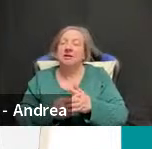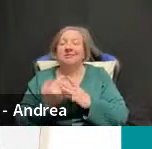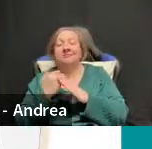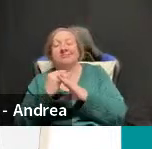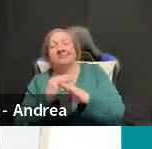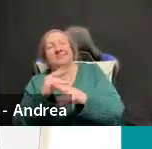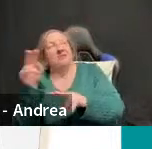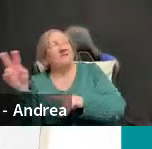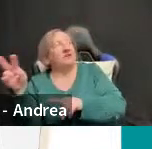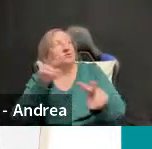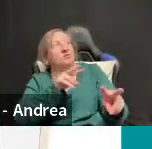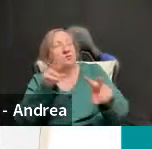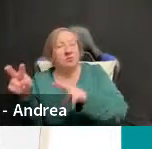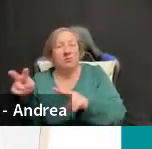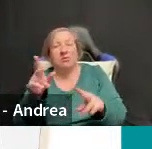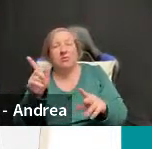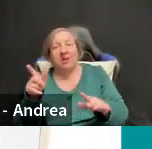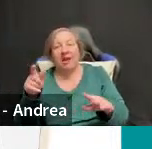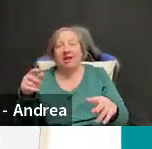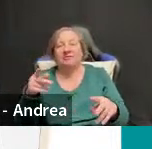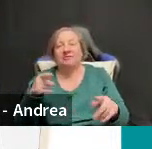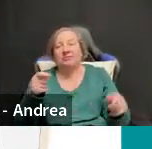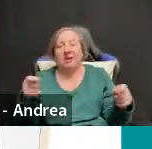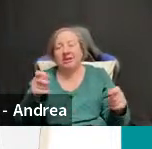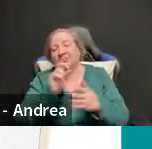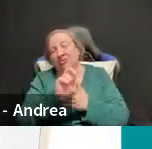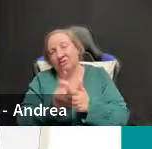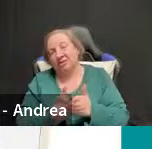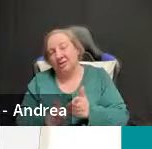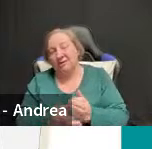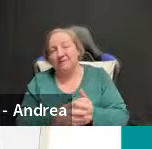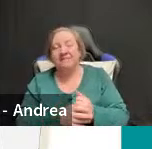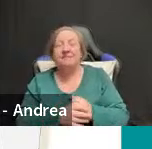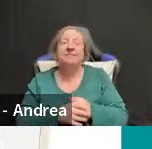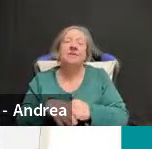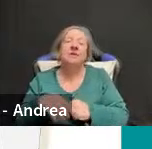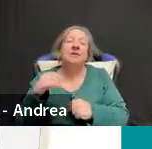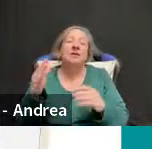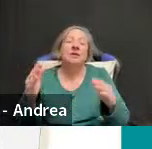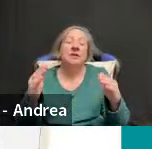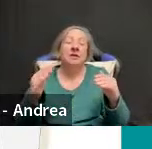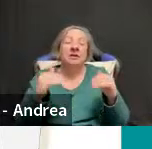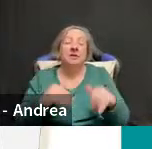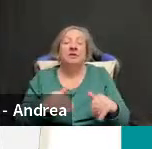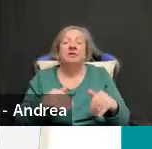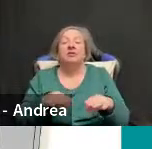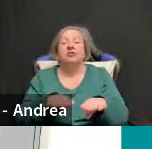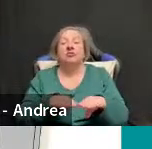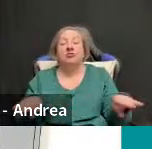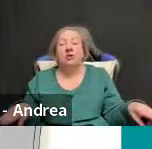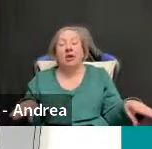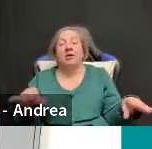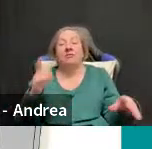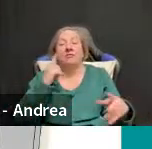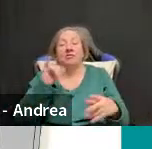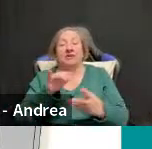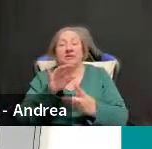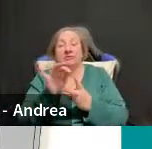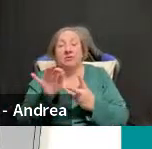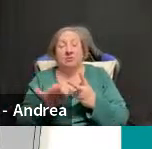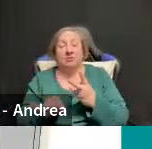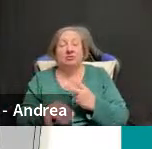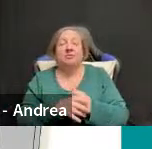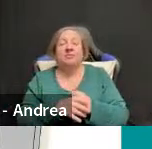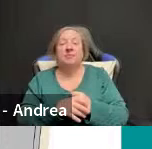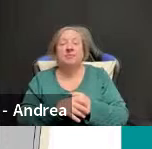have to be, manage and design. So if we go down to the next, the ground level of this option,